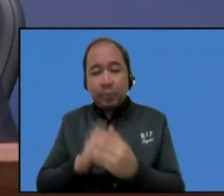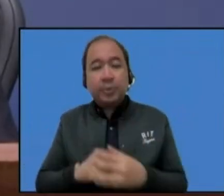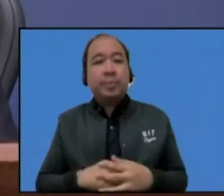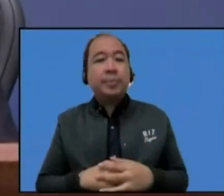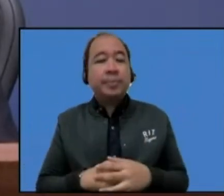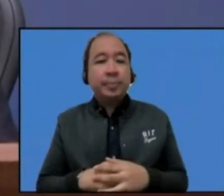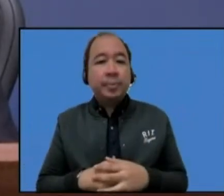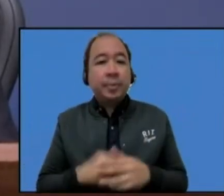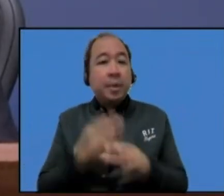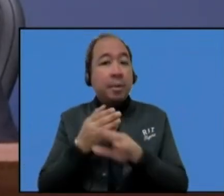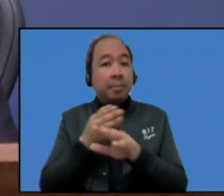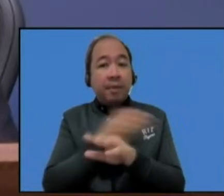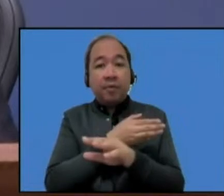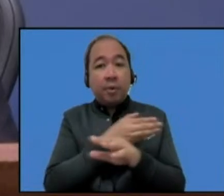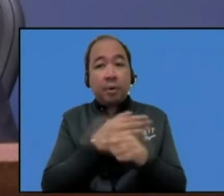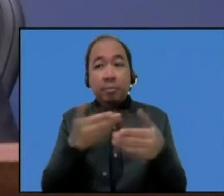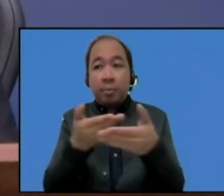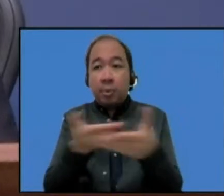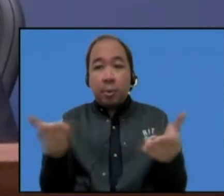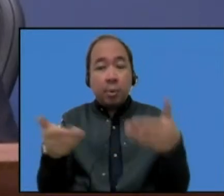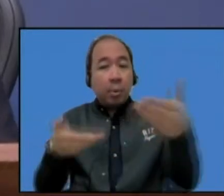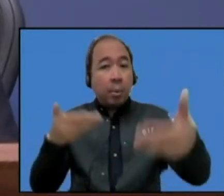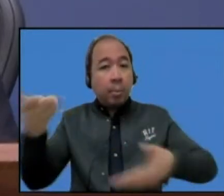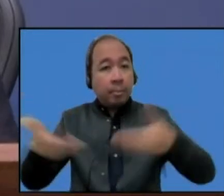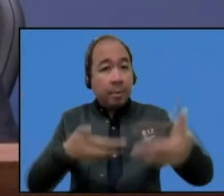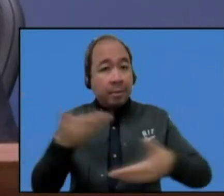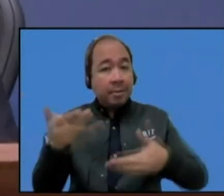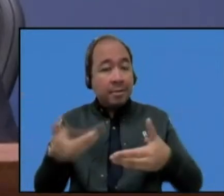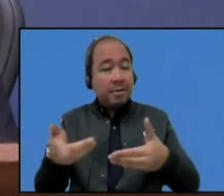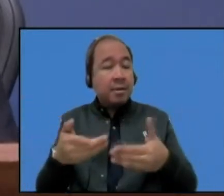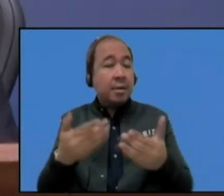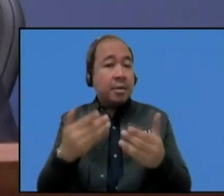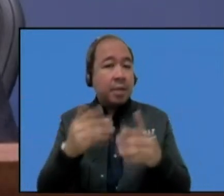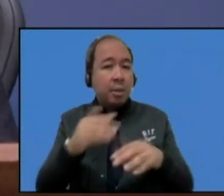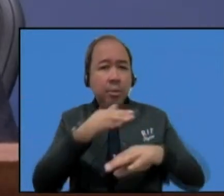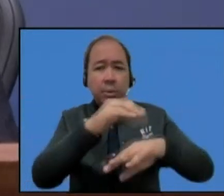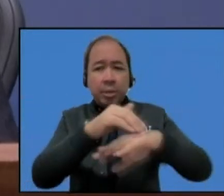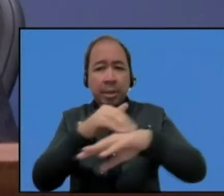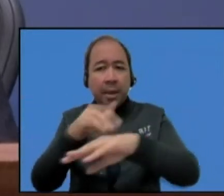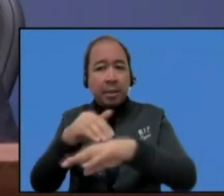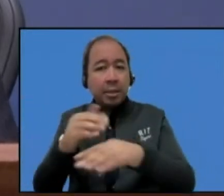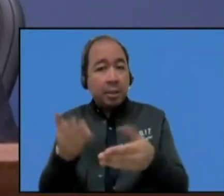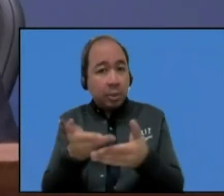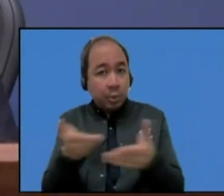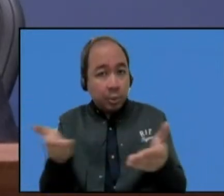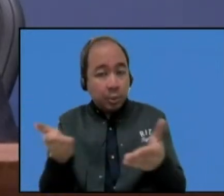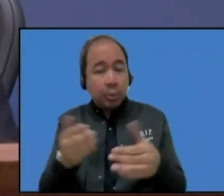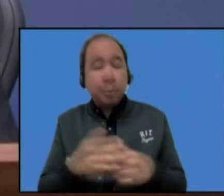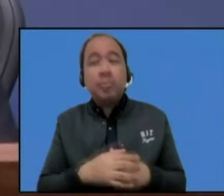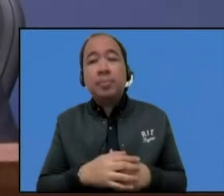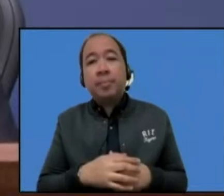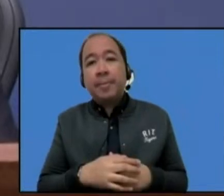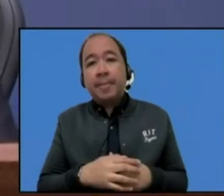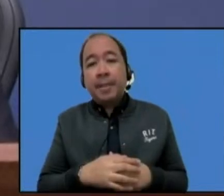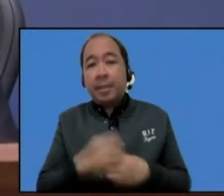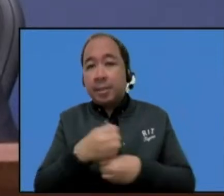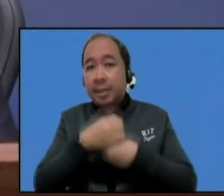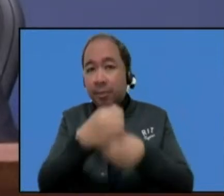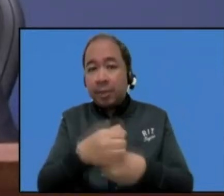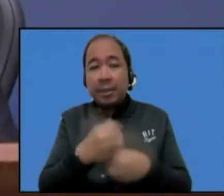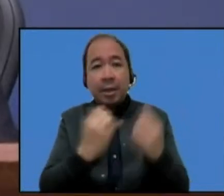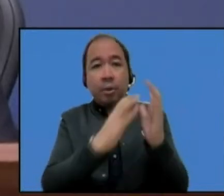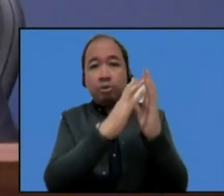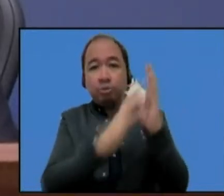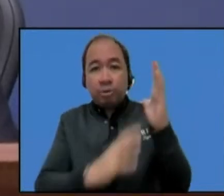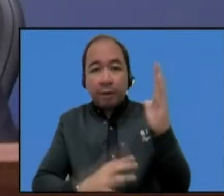Before I open the floor, I would like to remind all delegation that the draft decision